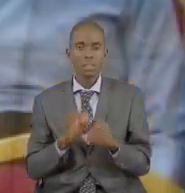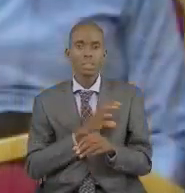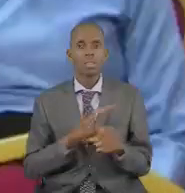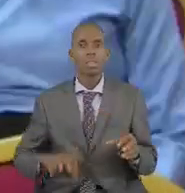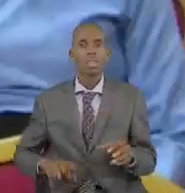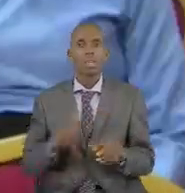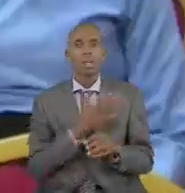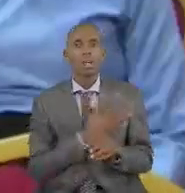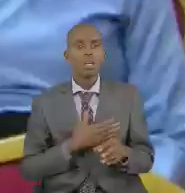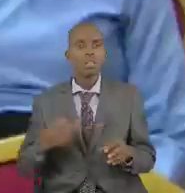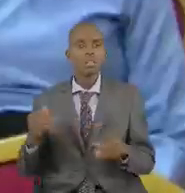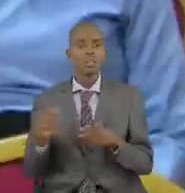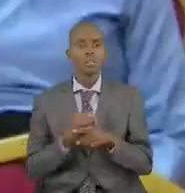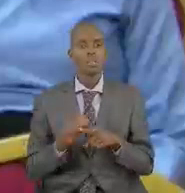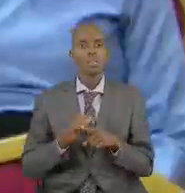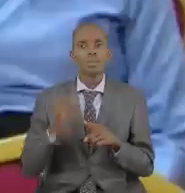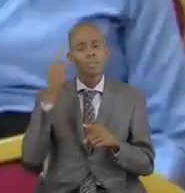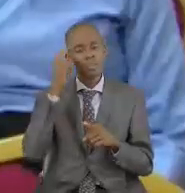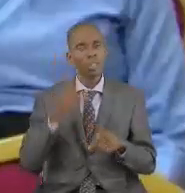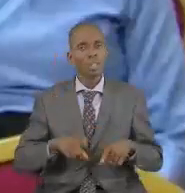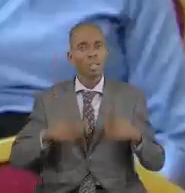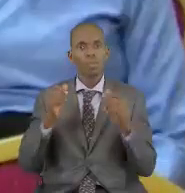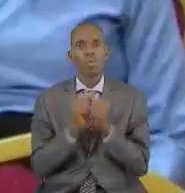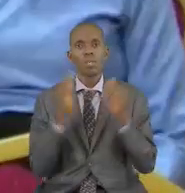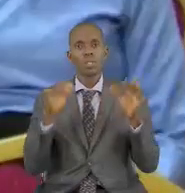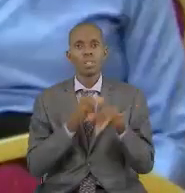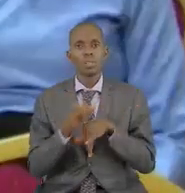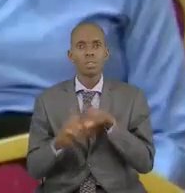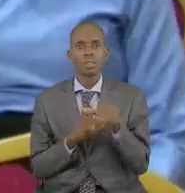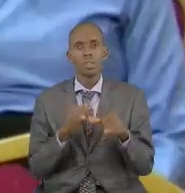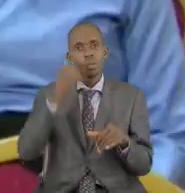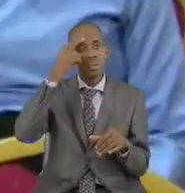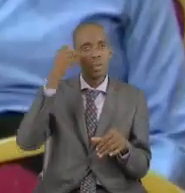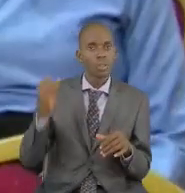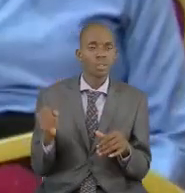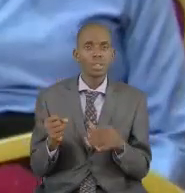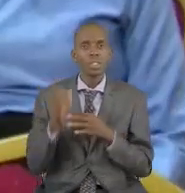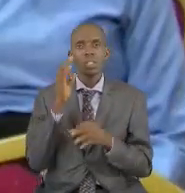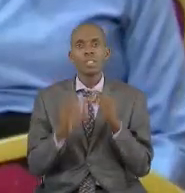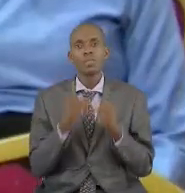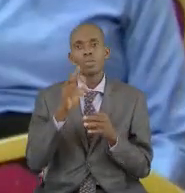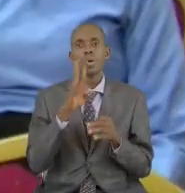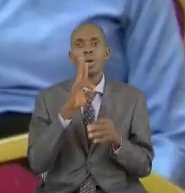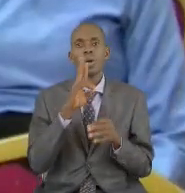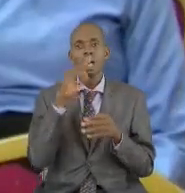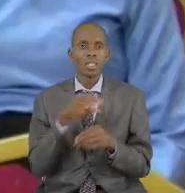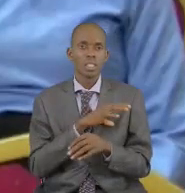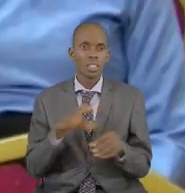trade with lie or deception. Because if you are in Christ, is the